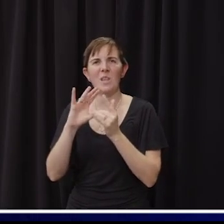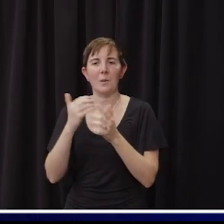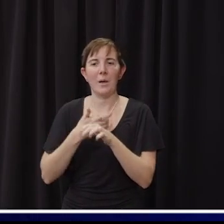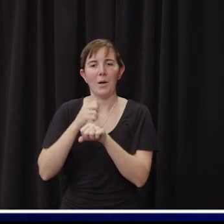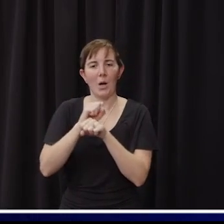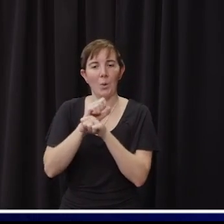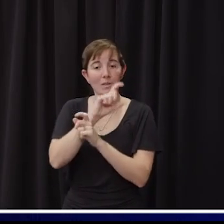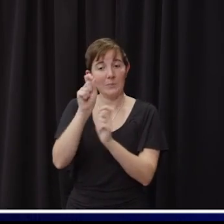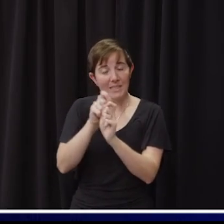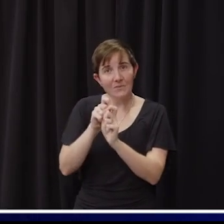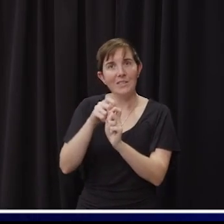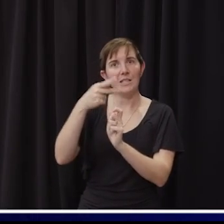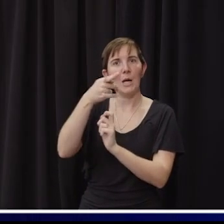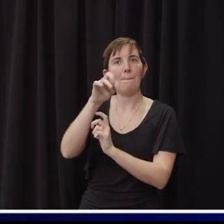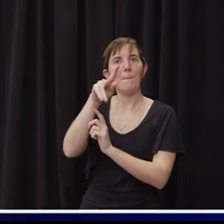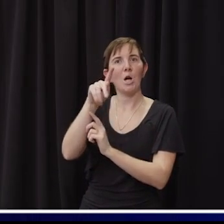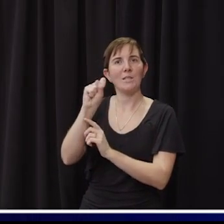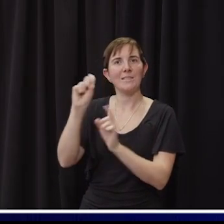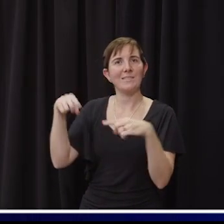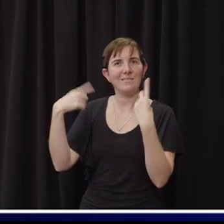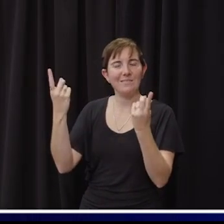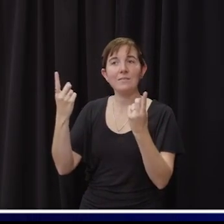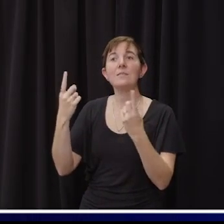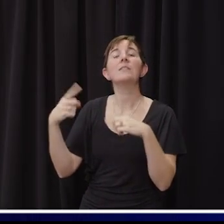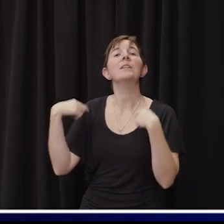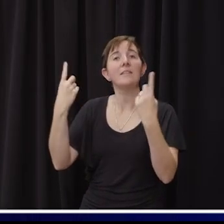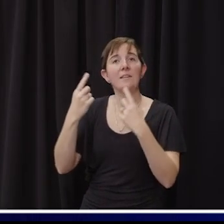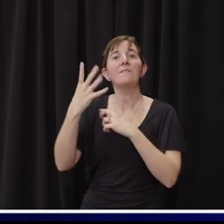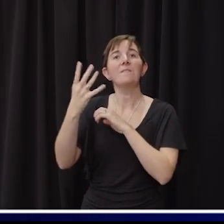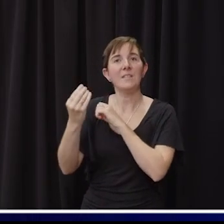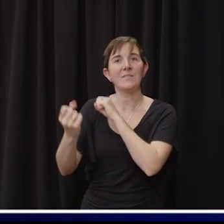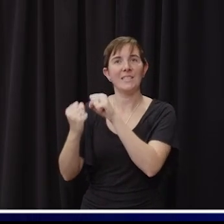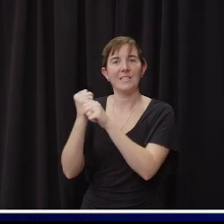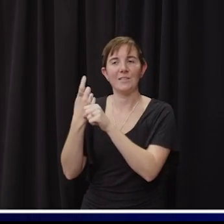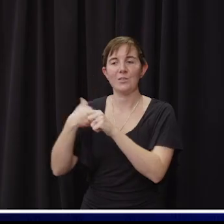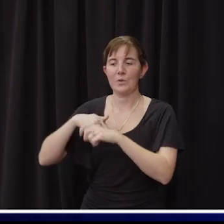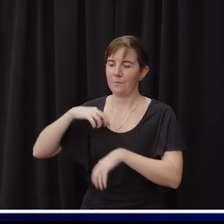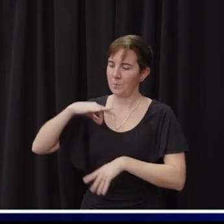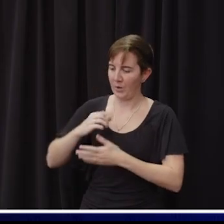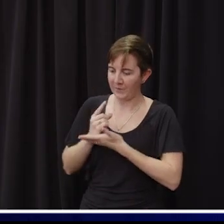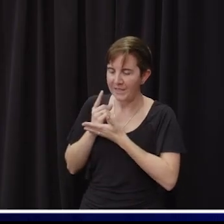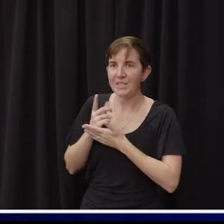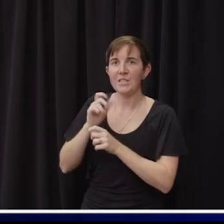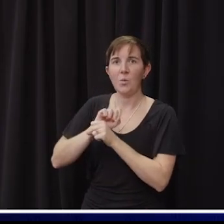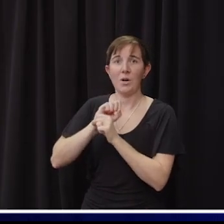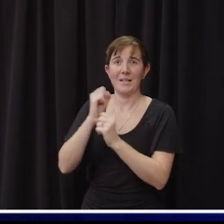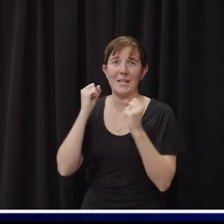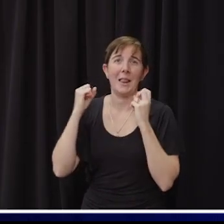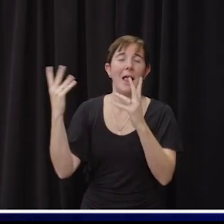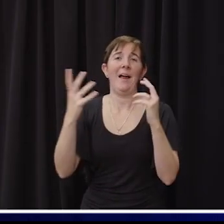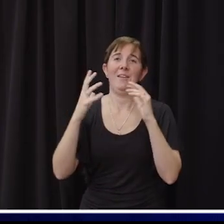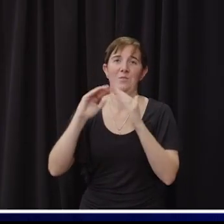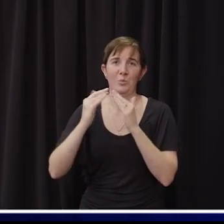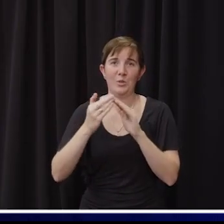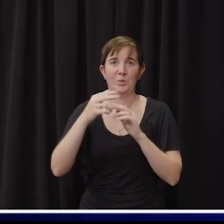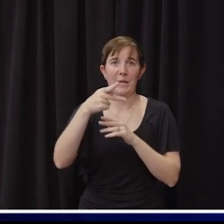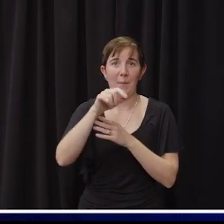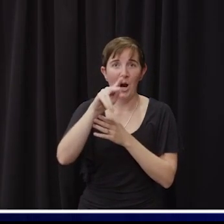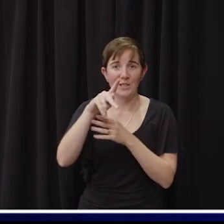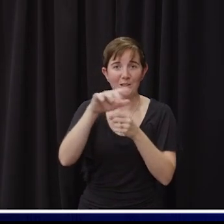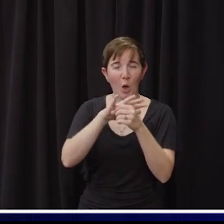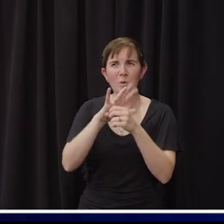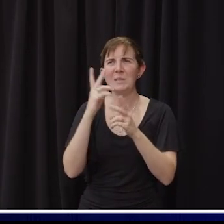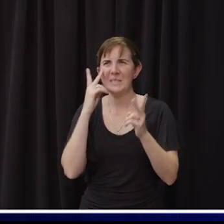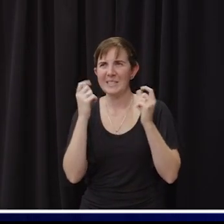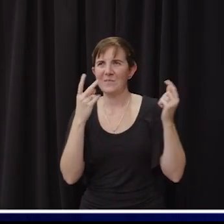parks. So over the last 50 years, we've had the privilege of working in a lot of our community parks. You can see just a